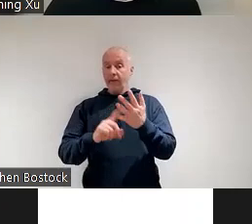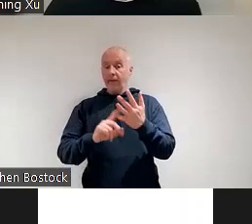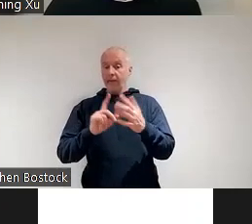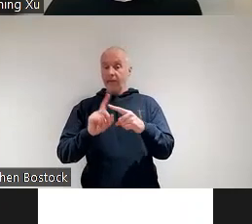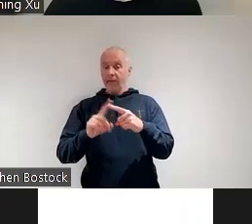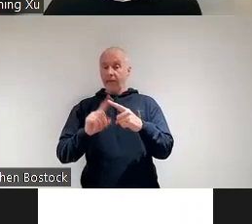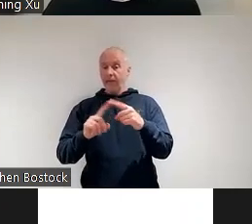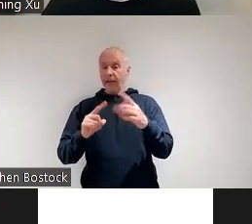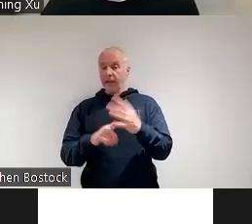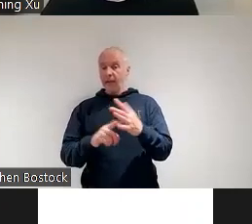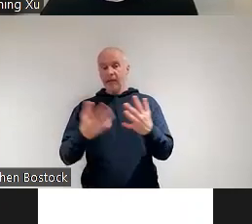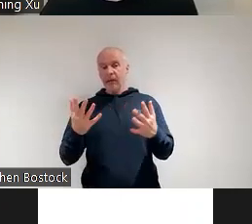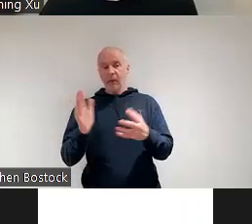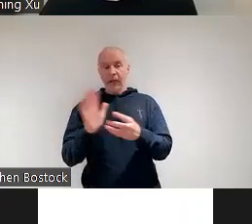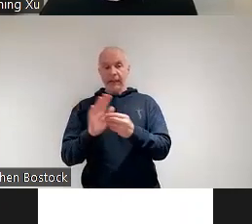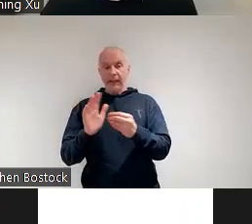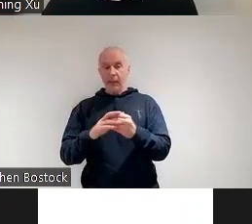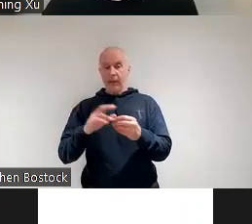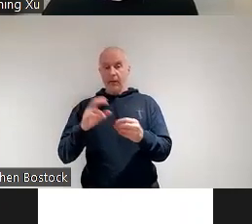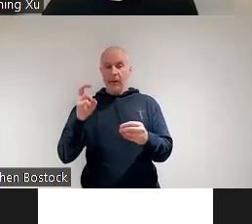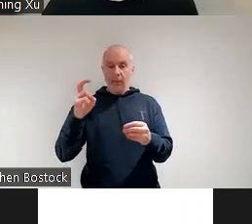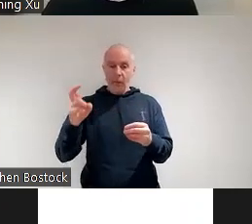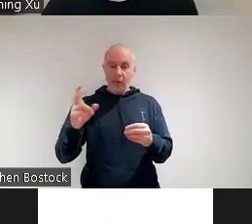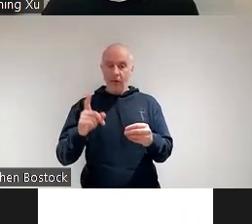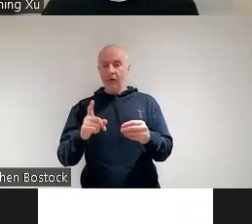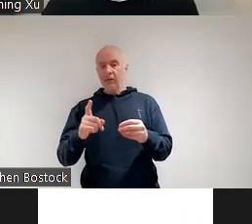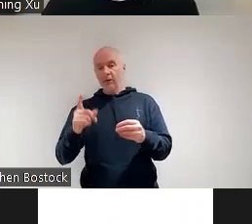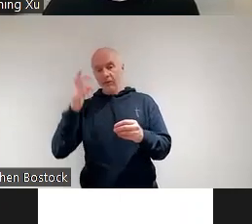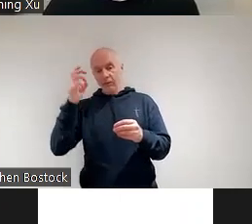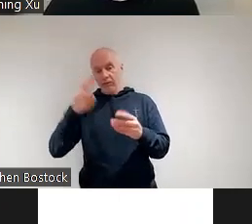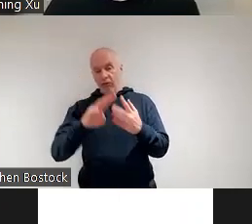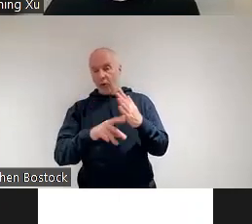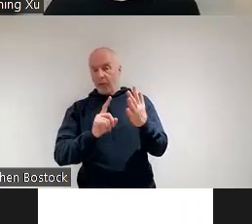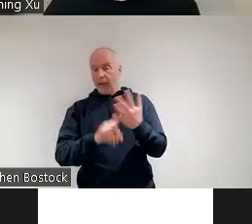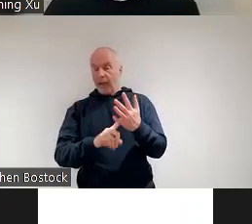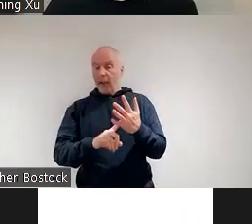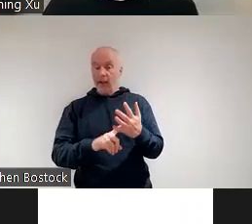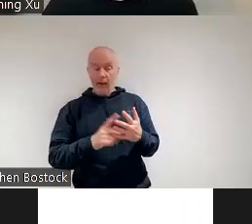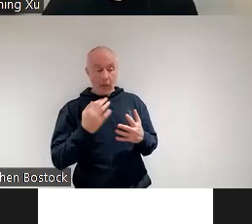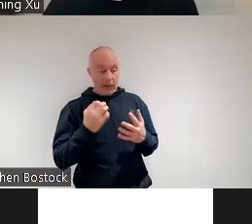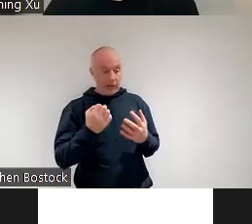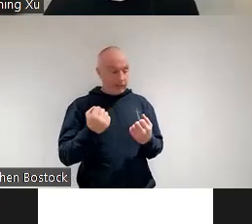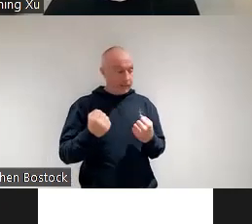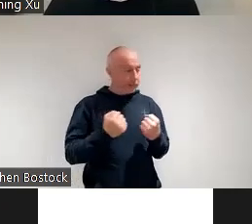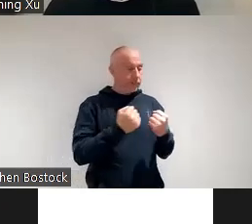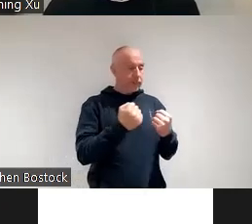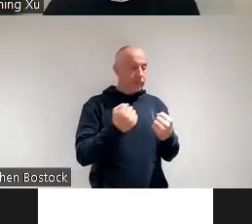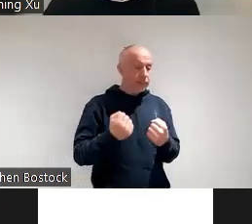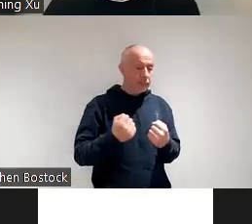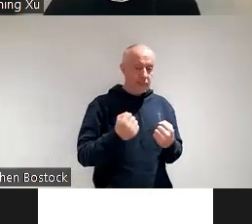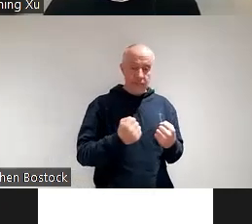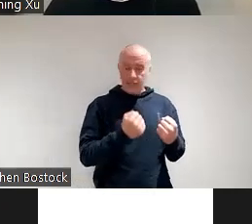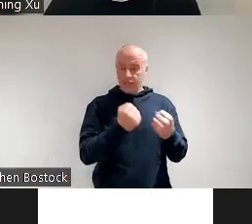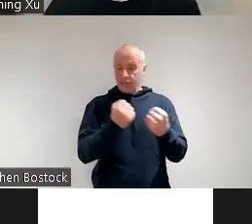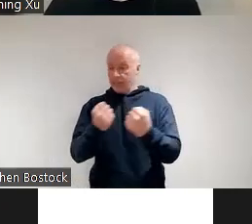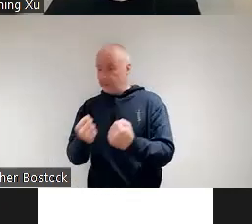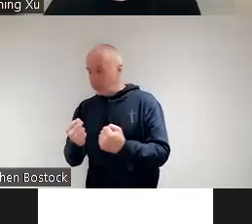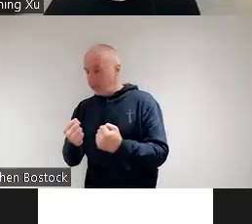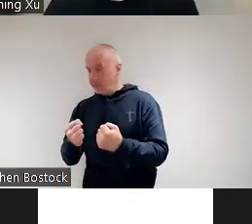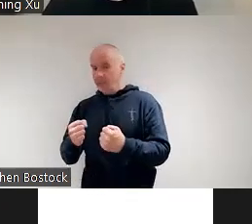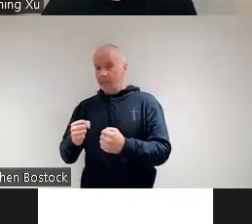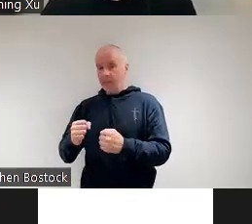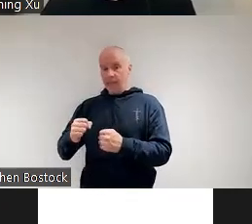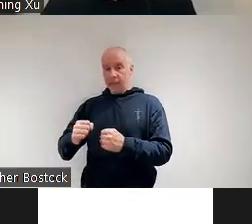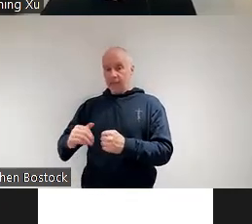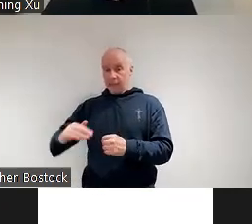as I mentioned, the Royal Mail, the buses, when they come in to the site, what you want to do is that you want to park your car against the one chargers.